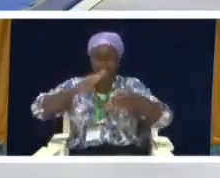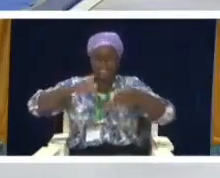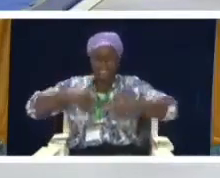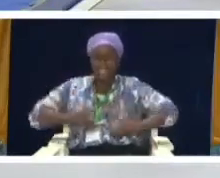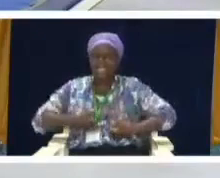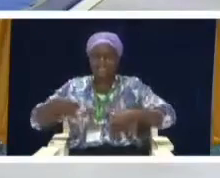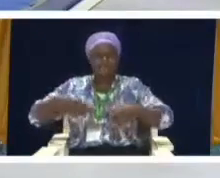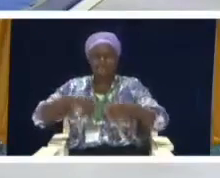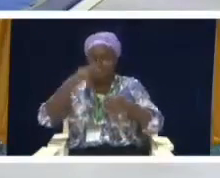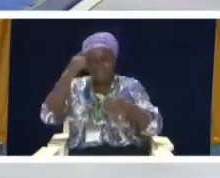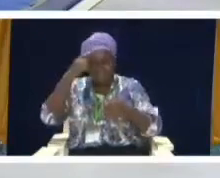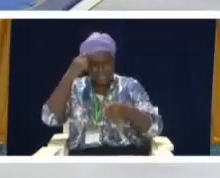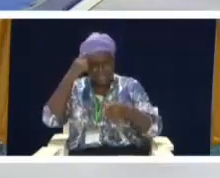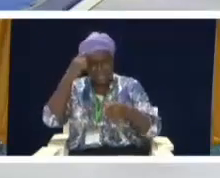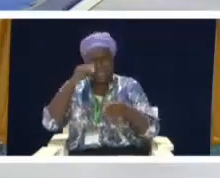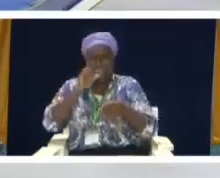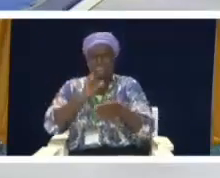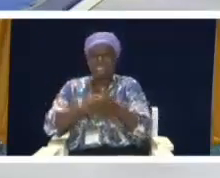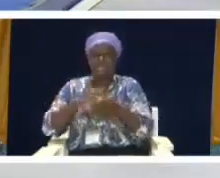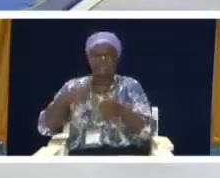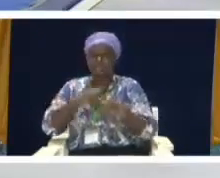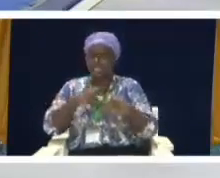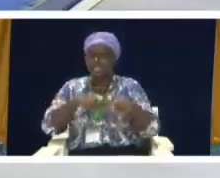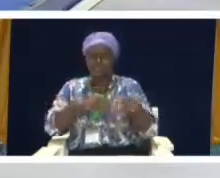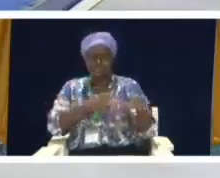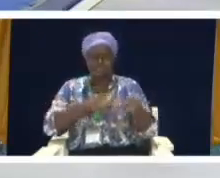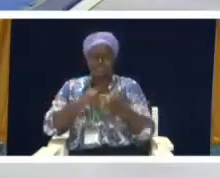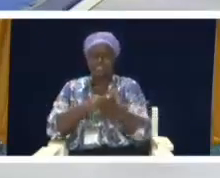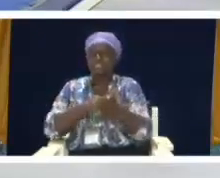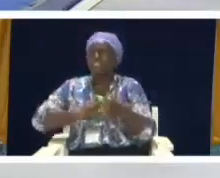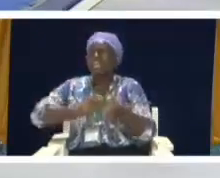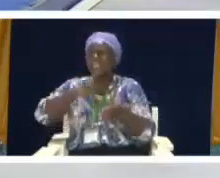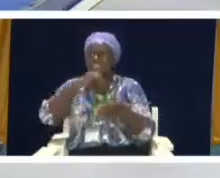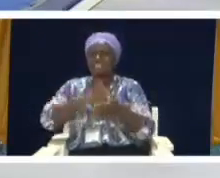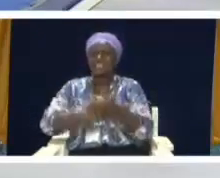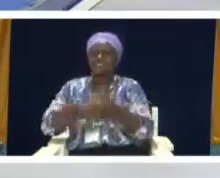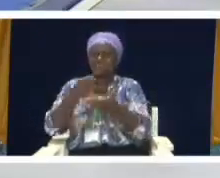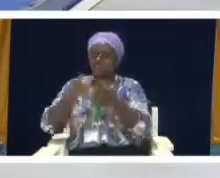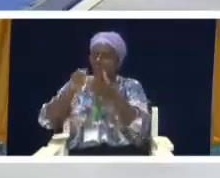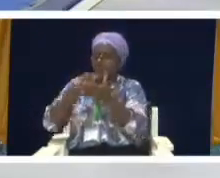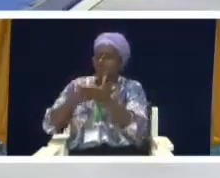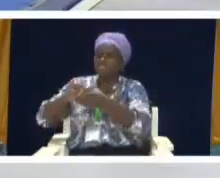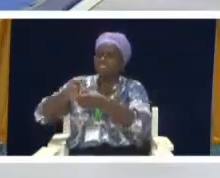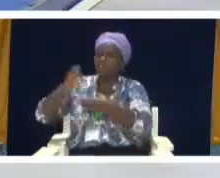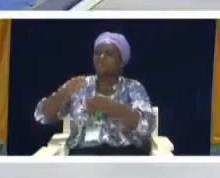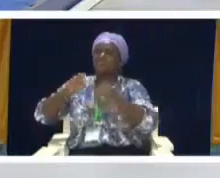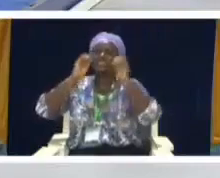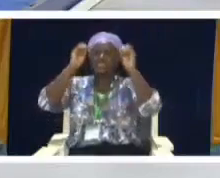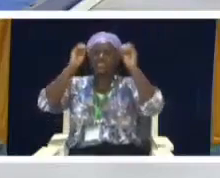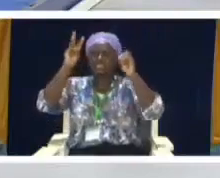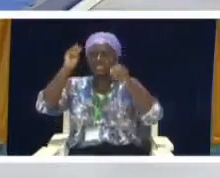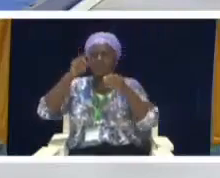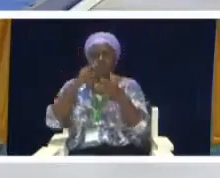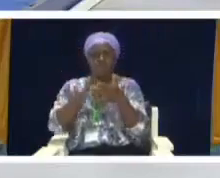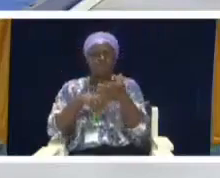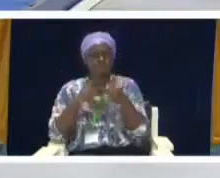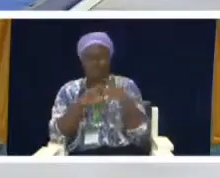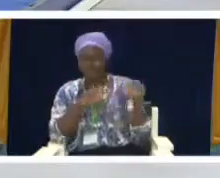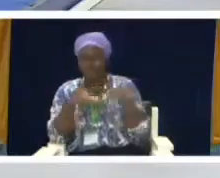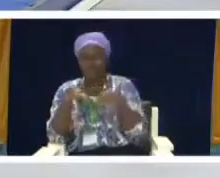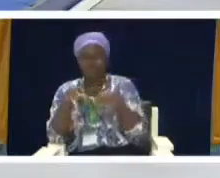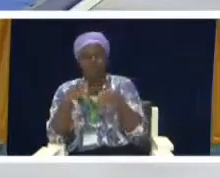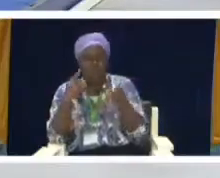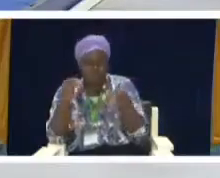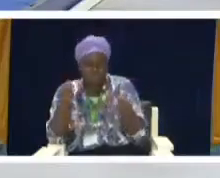Sheni." They said it in Yoruba. And I said, "Holy Spirit, teach them what to do." Suddenly, he brought